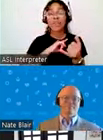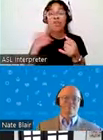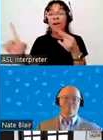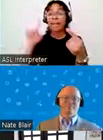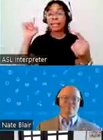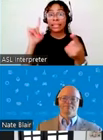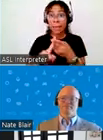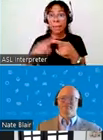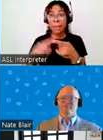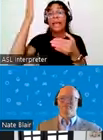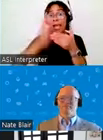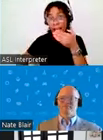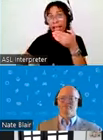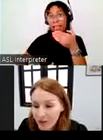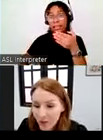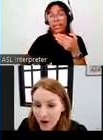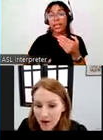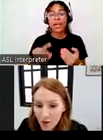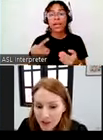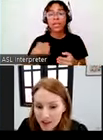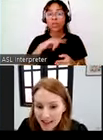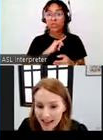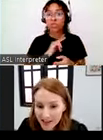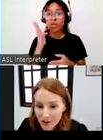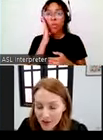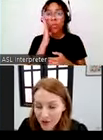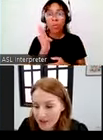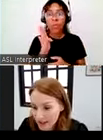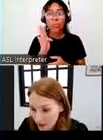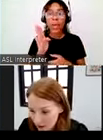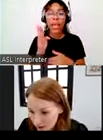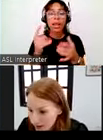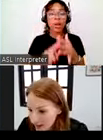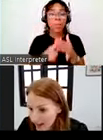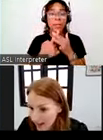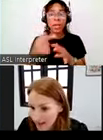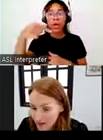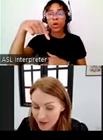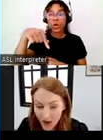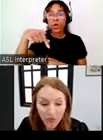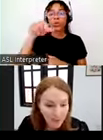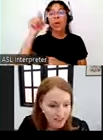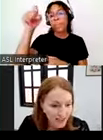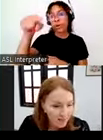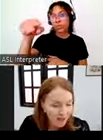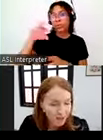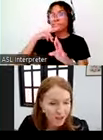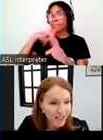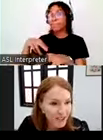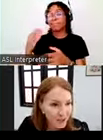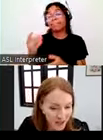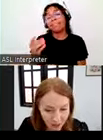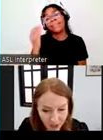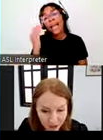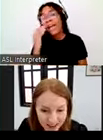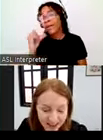the presentation. We're going to go into our question and answer section. There's not that much time left in our